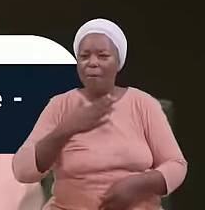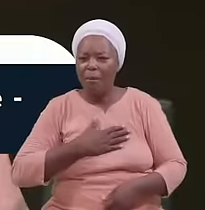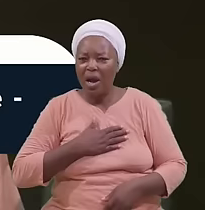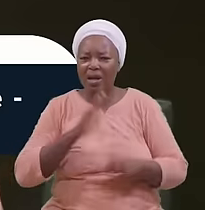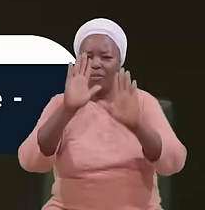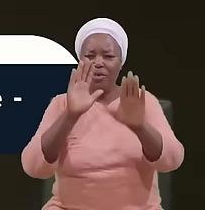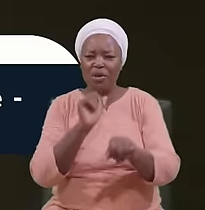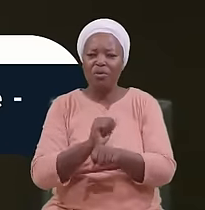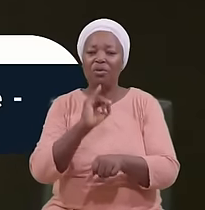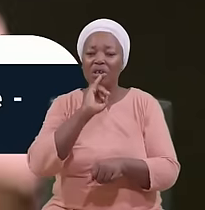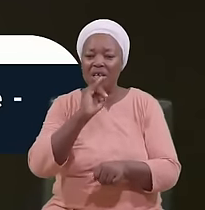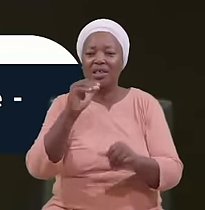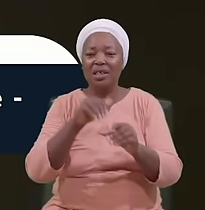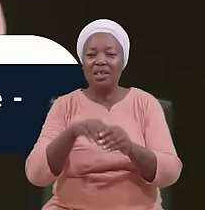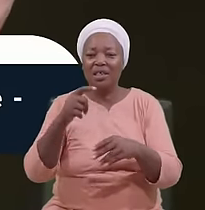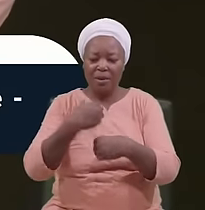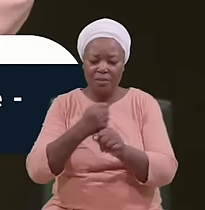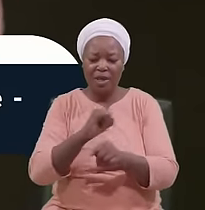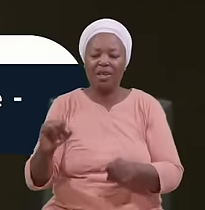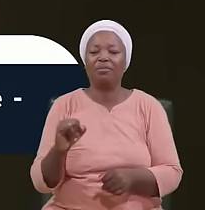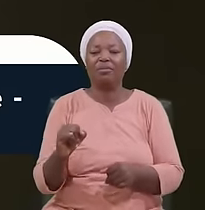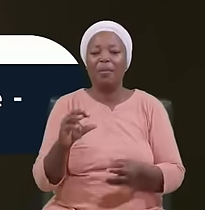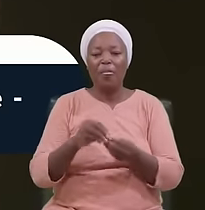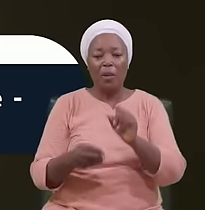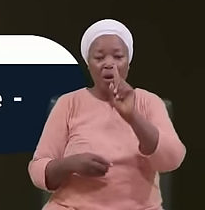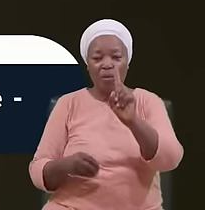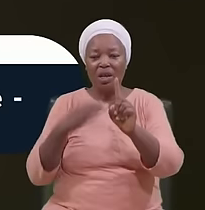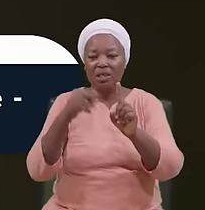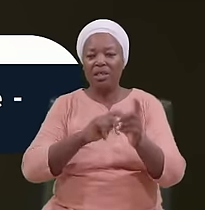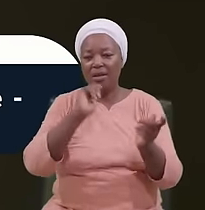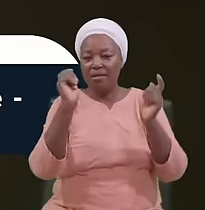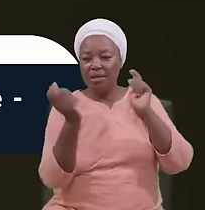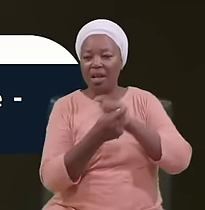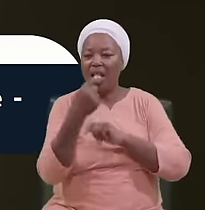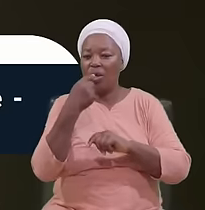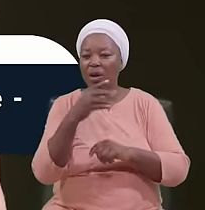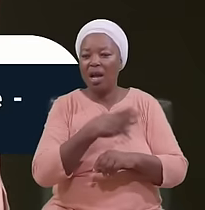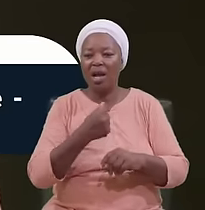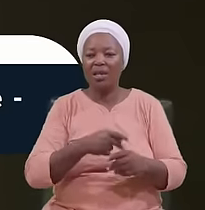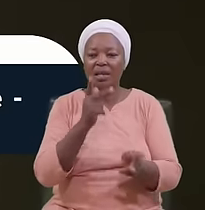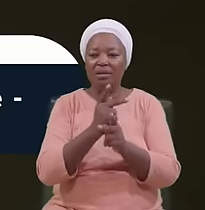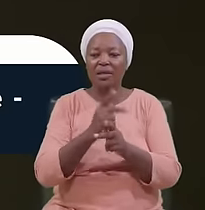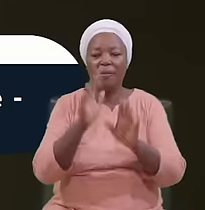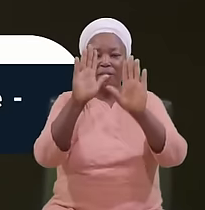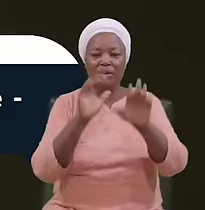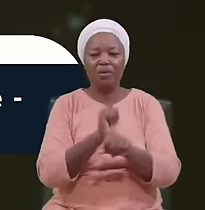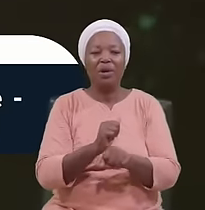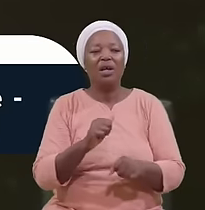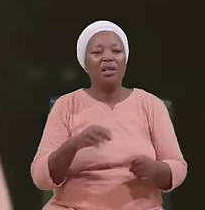Number one, the reformed tongue and the reserved miracle. Number two, the